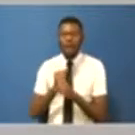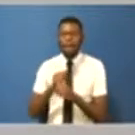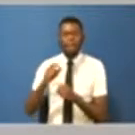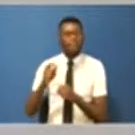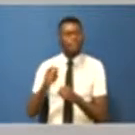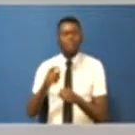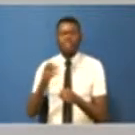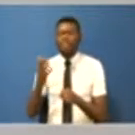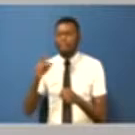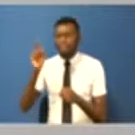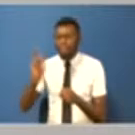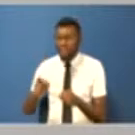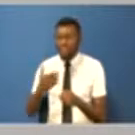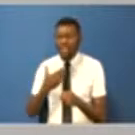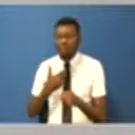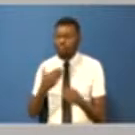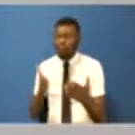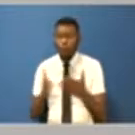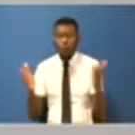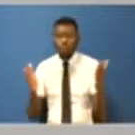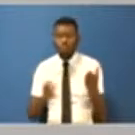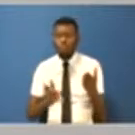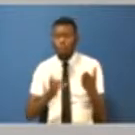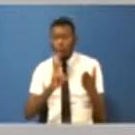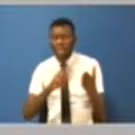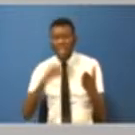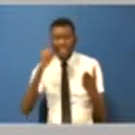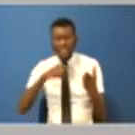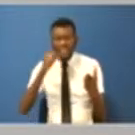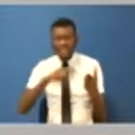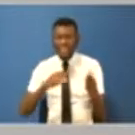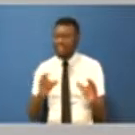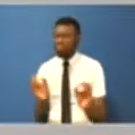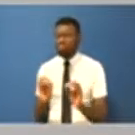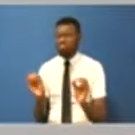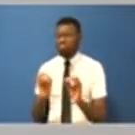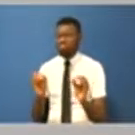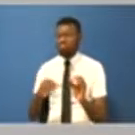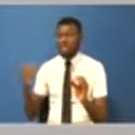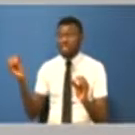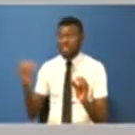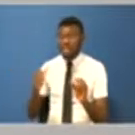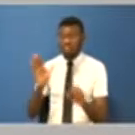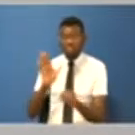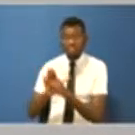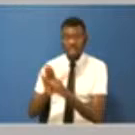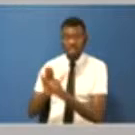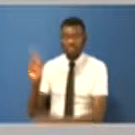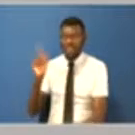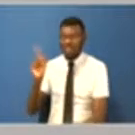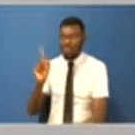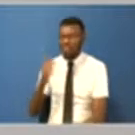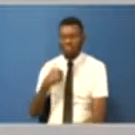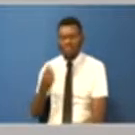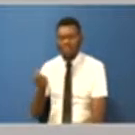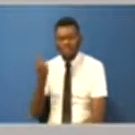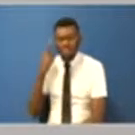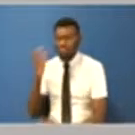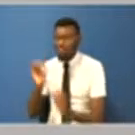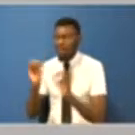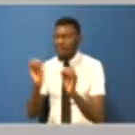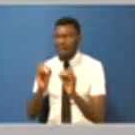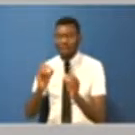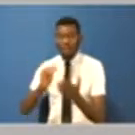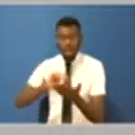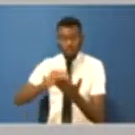everywhere you should have sewage is open because i've also walked through several slums in nairobi and i don't understand how we have the